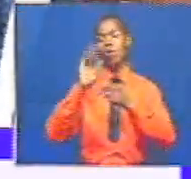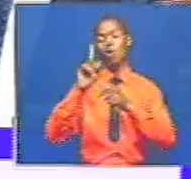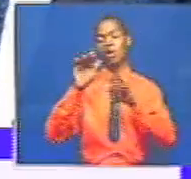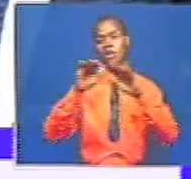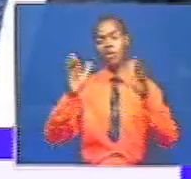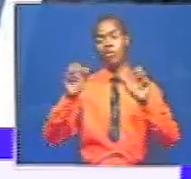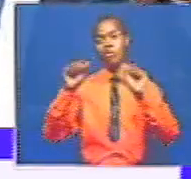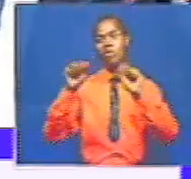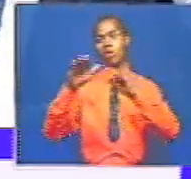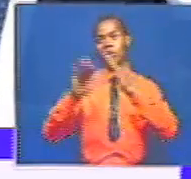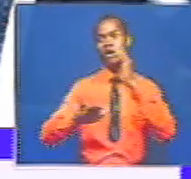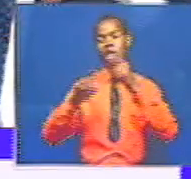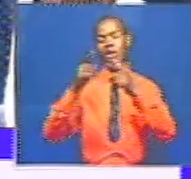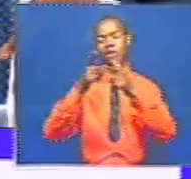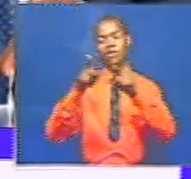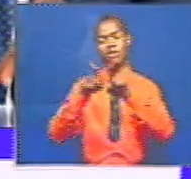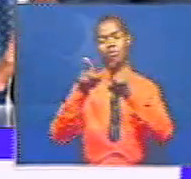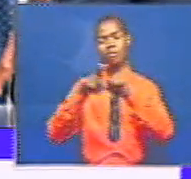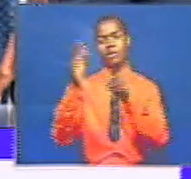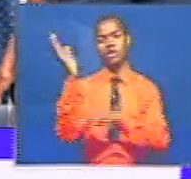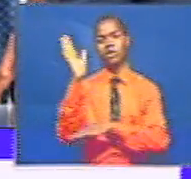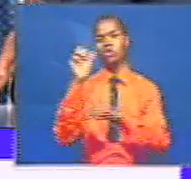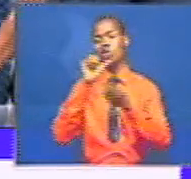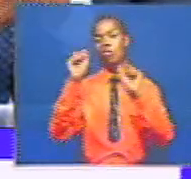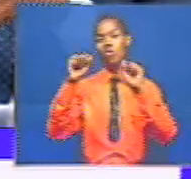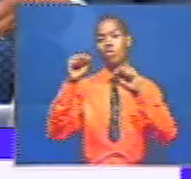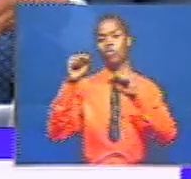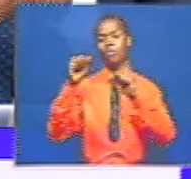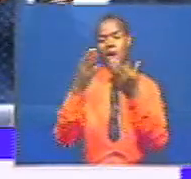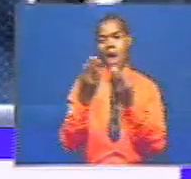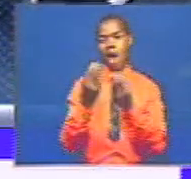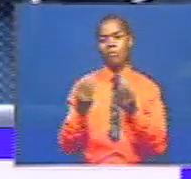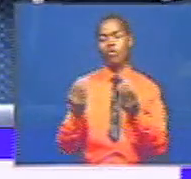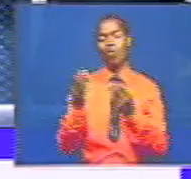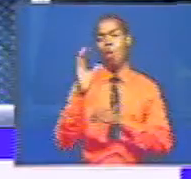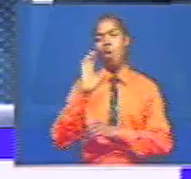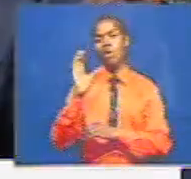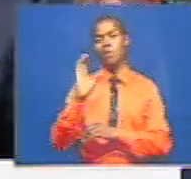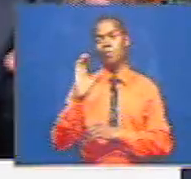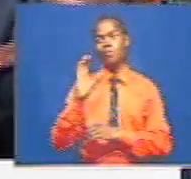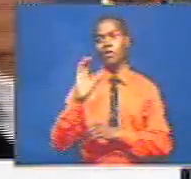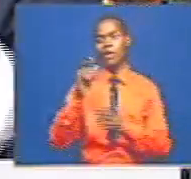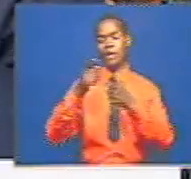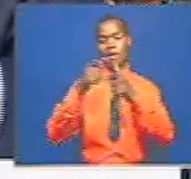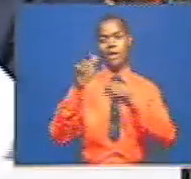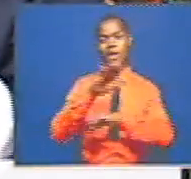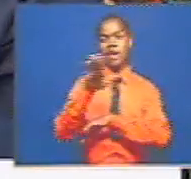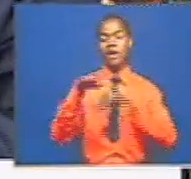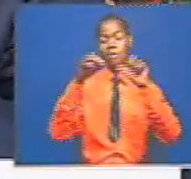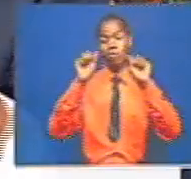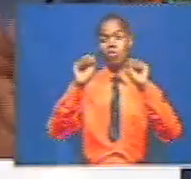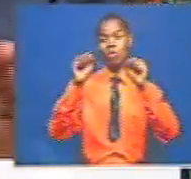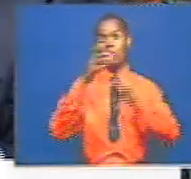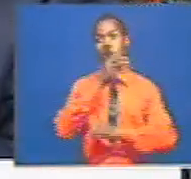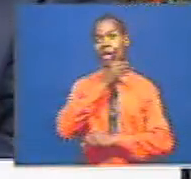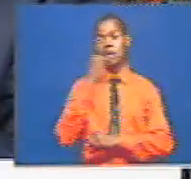the trees will not be able now to get the water. Yes. So what will happen, that area will dry up, and by extension,